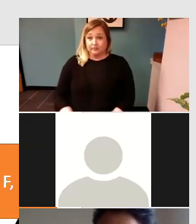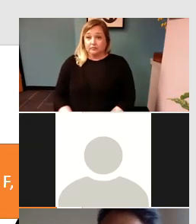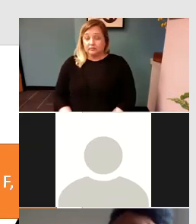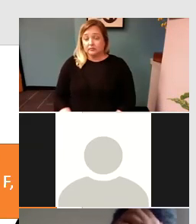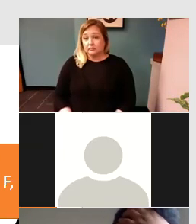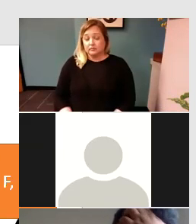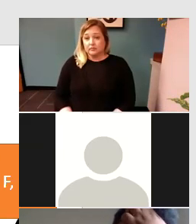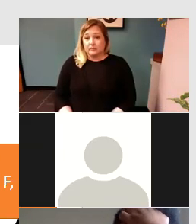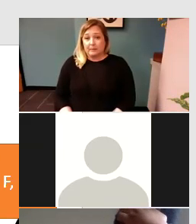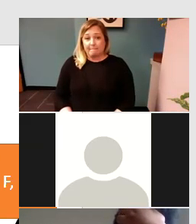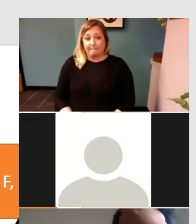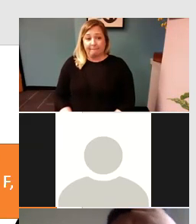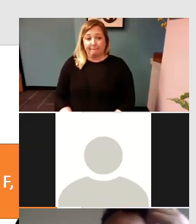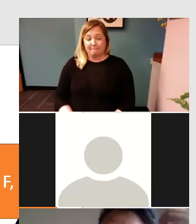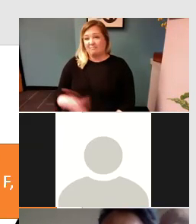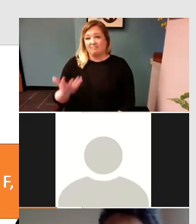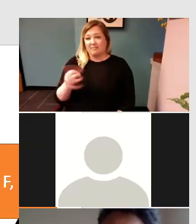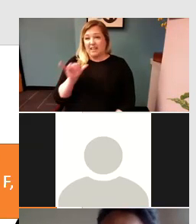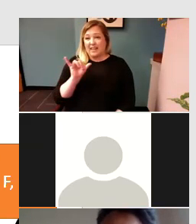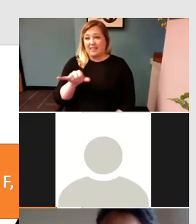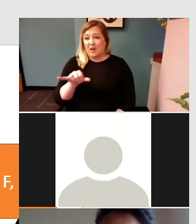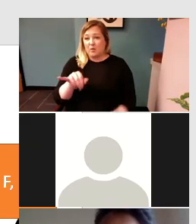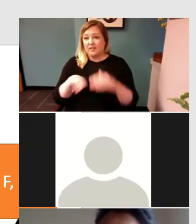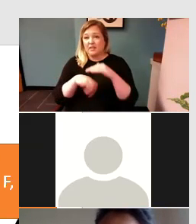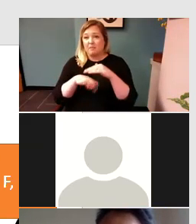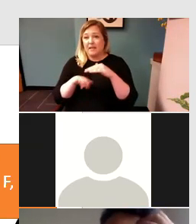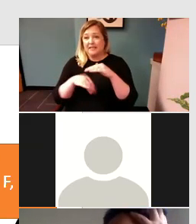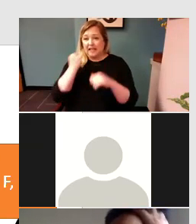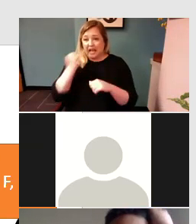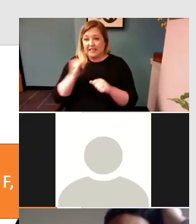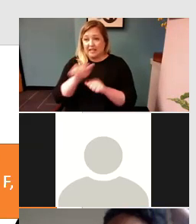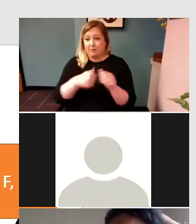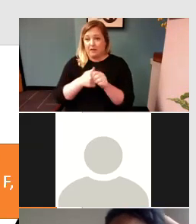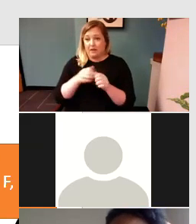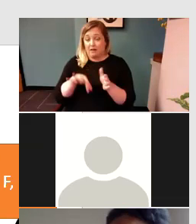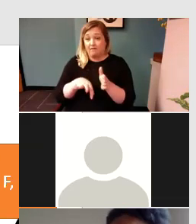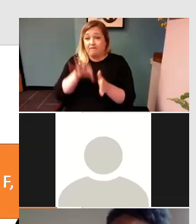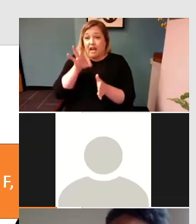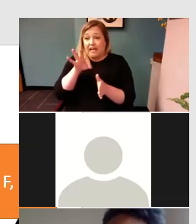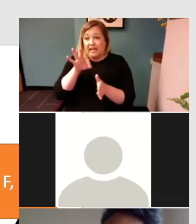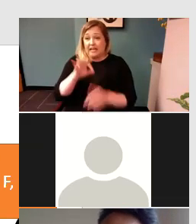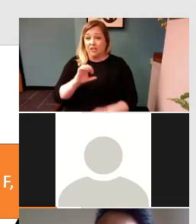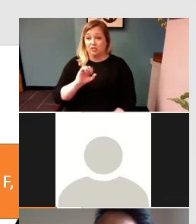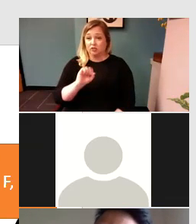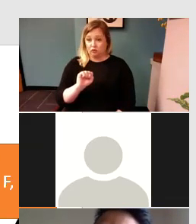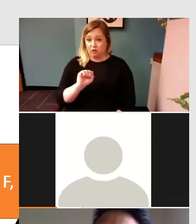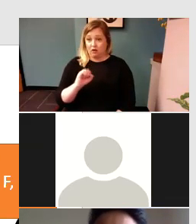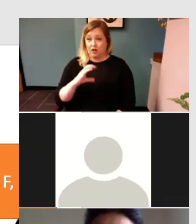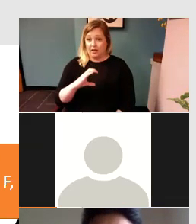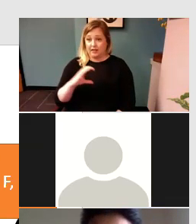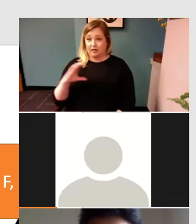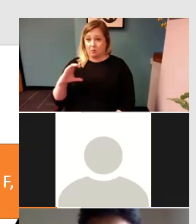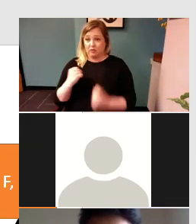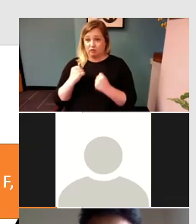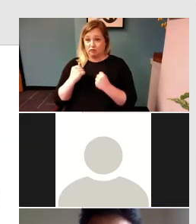that was the basic idea behind finding strongly connected components. And you would notice that we now